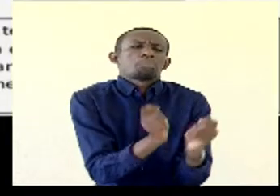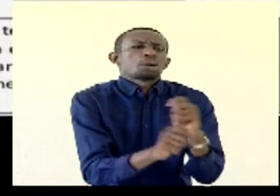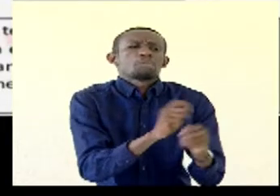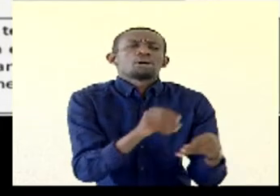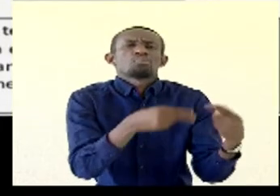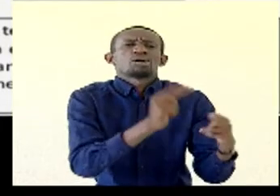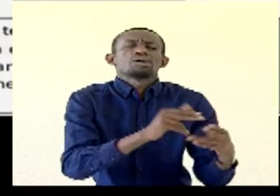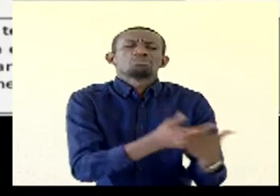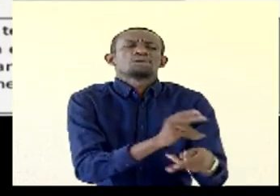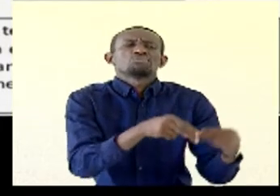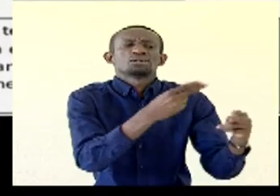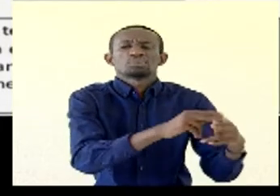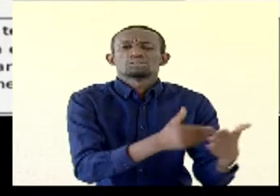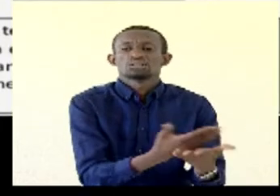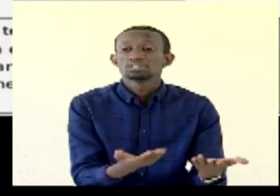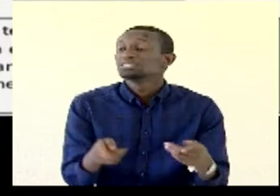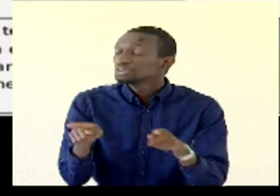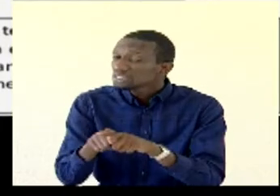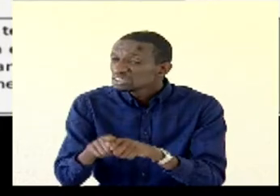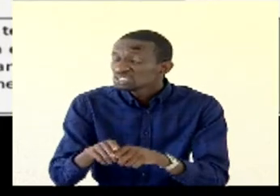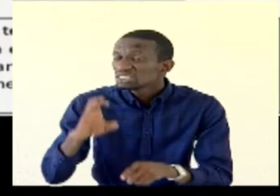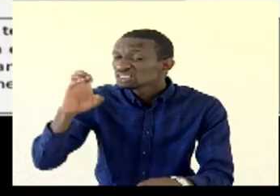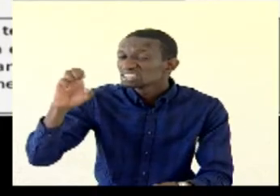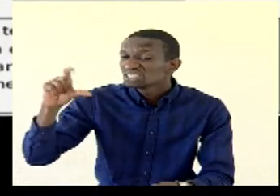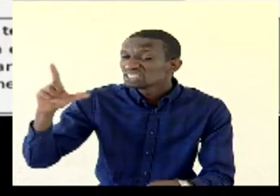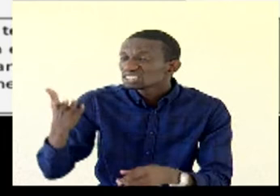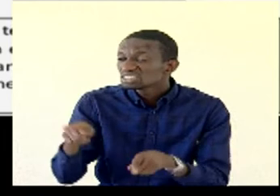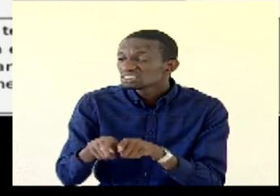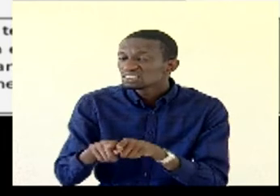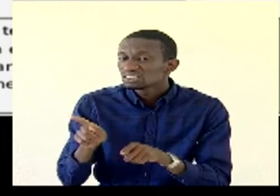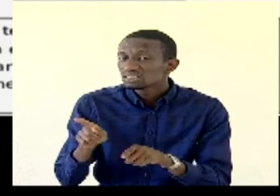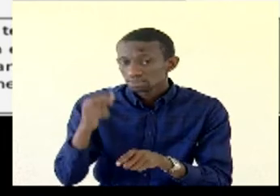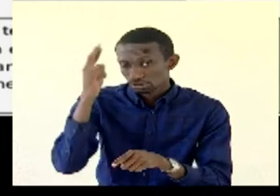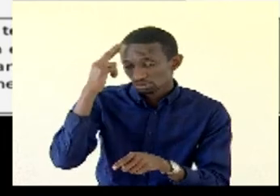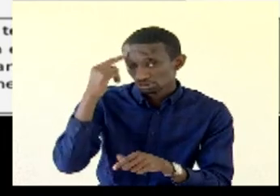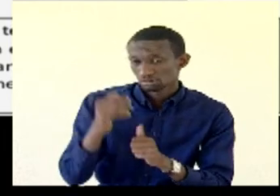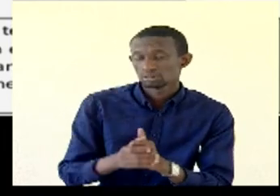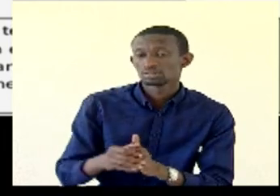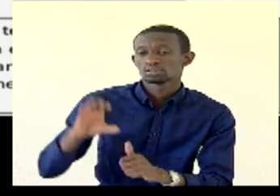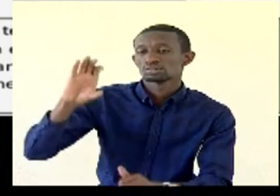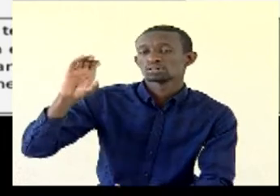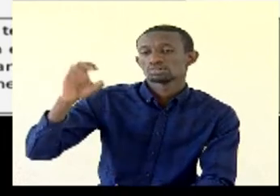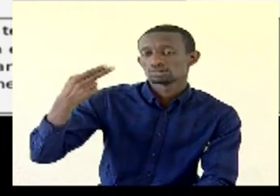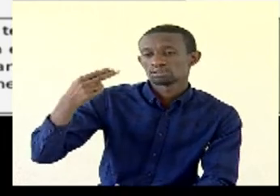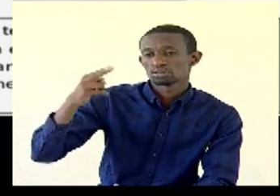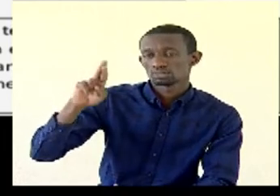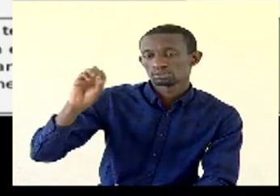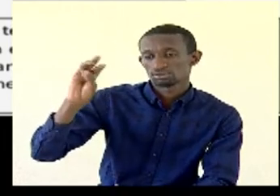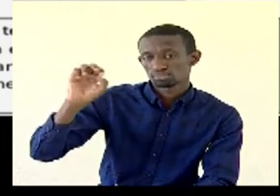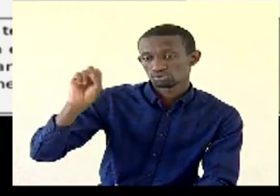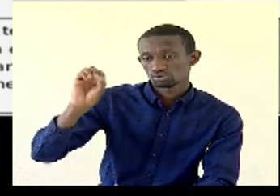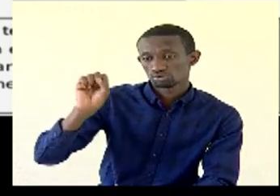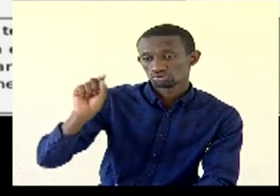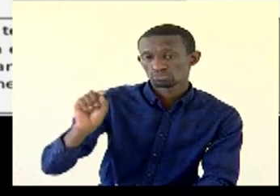misuse the terms chromatide and chromosome remember we go back here a chromosome compo is composed of chromosomes i mean